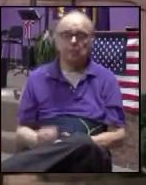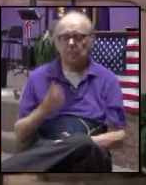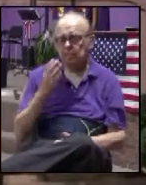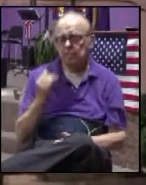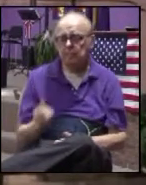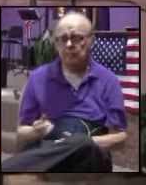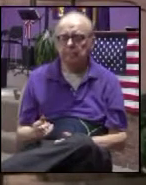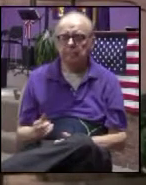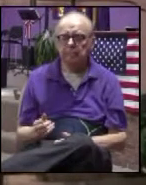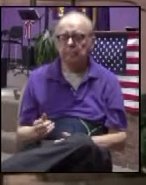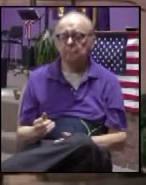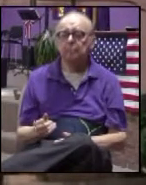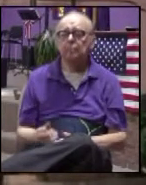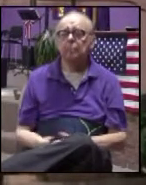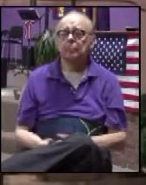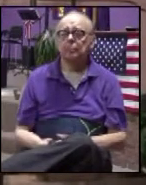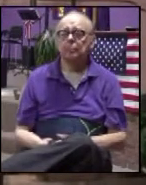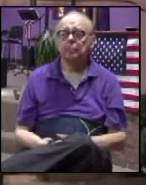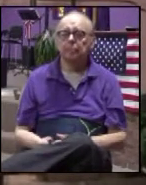because